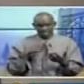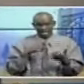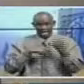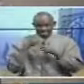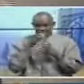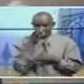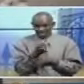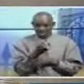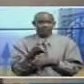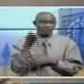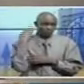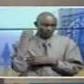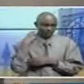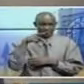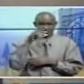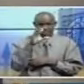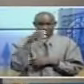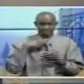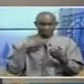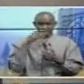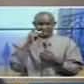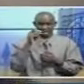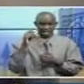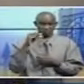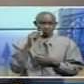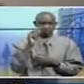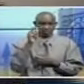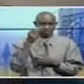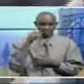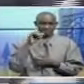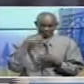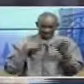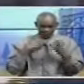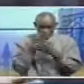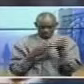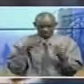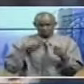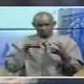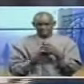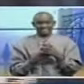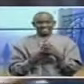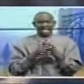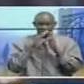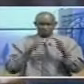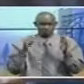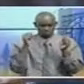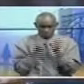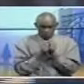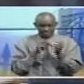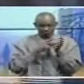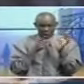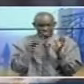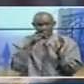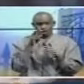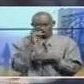actors. Former Provincial Commissioner Joseph Kagudhi has been appointed to chair a task force to spearhead the Nyumba Kumi initiative, which is a form of